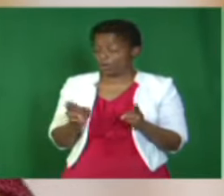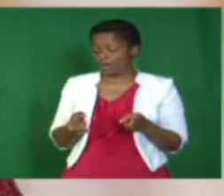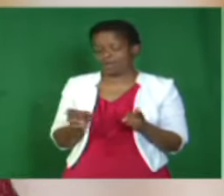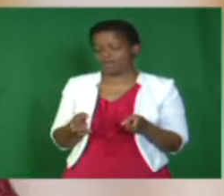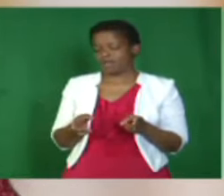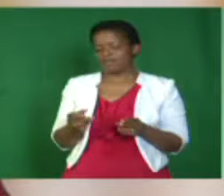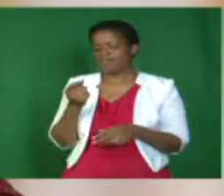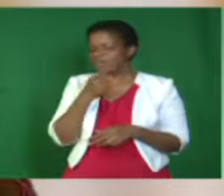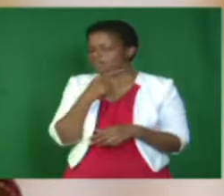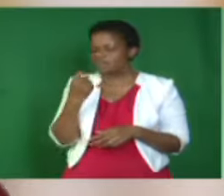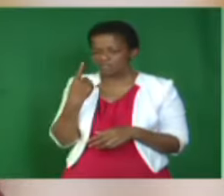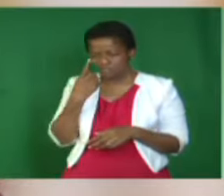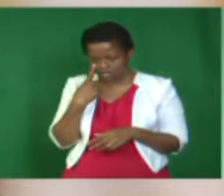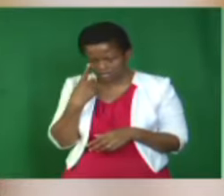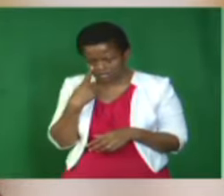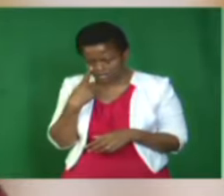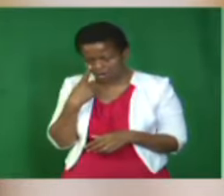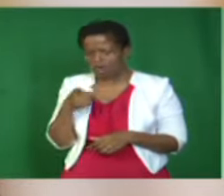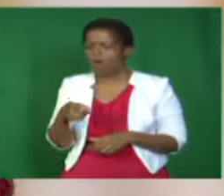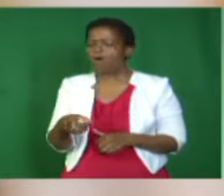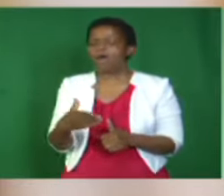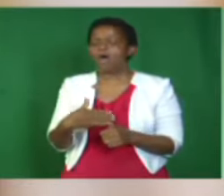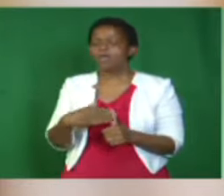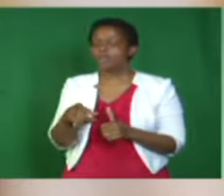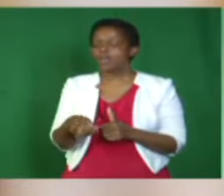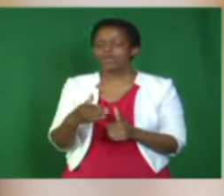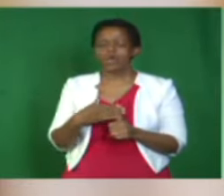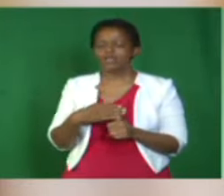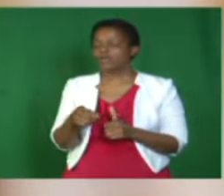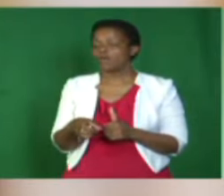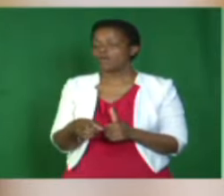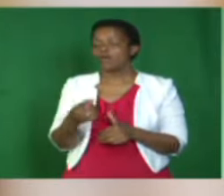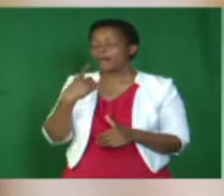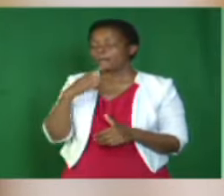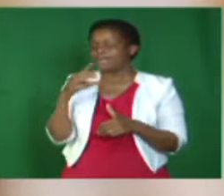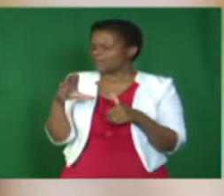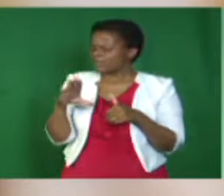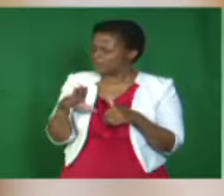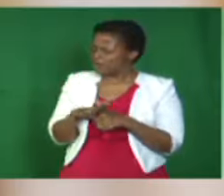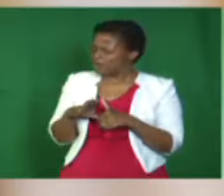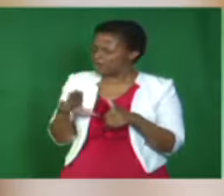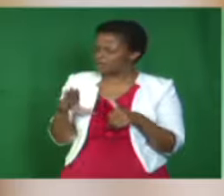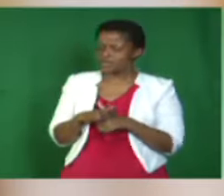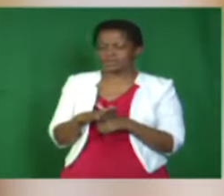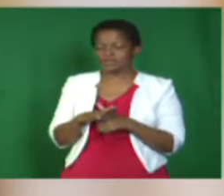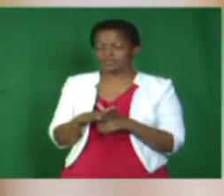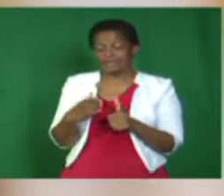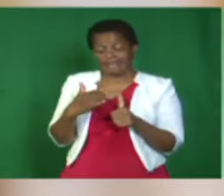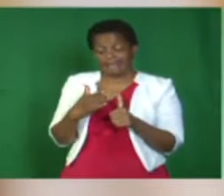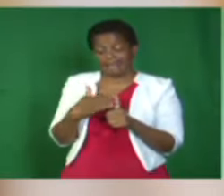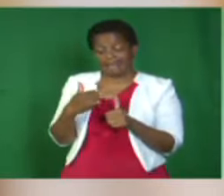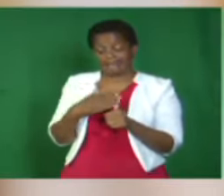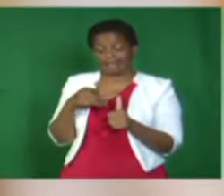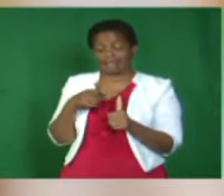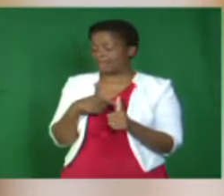to notice that these are the answers, but it is also very imperative that those answers are documented or are